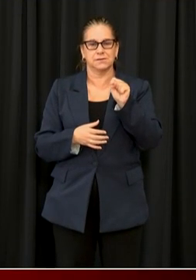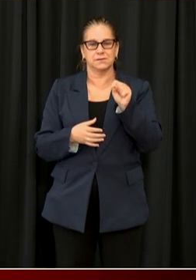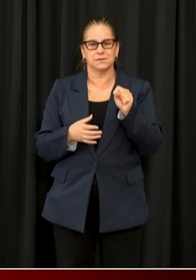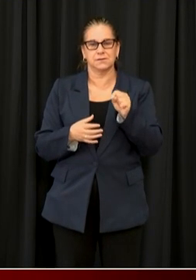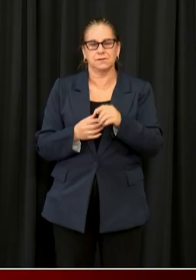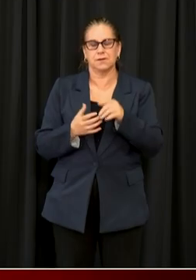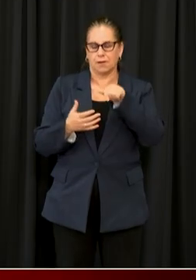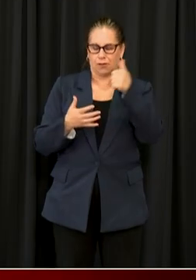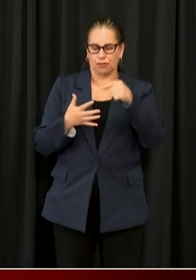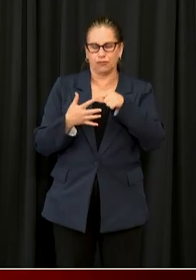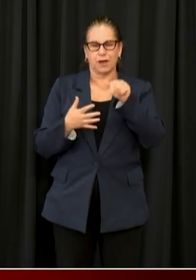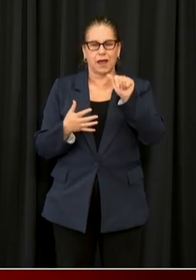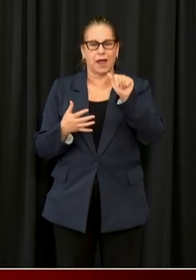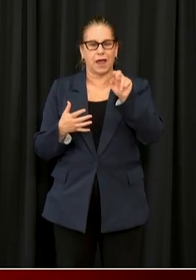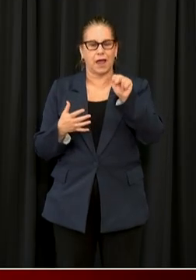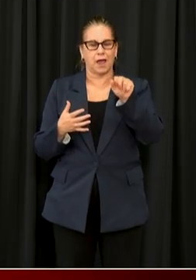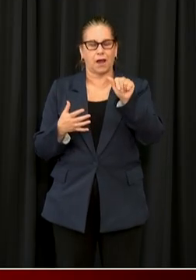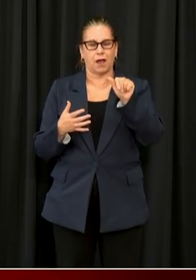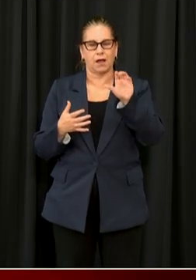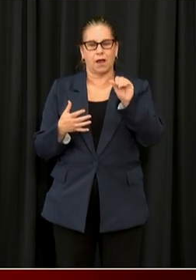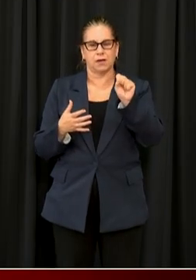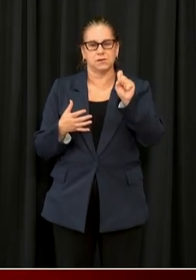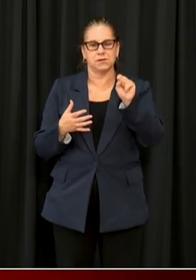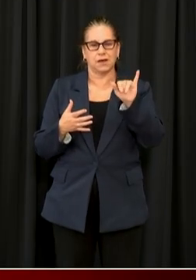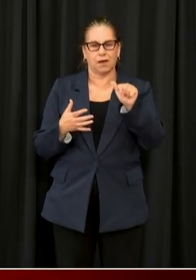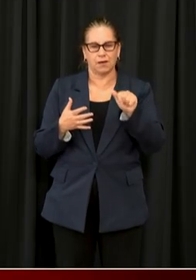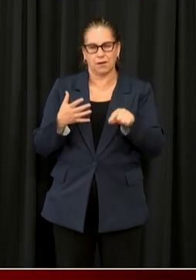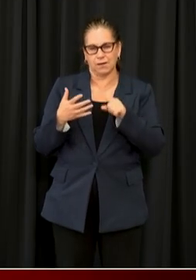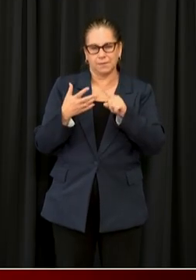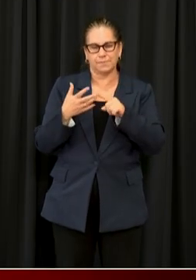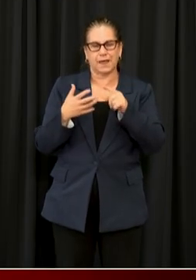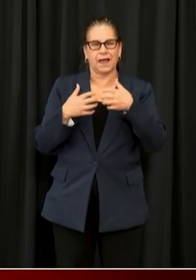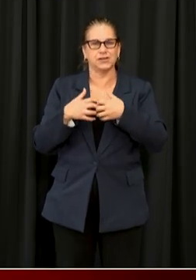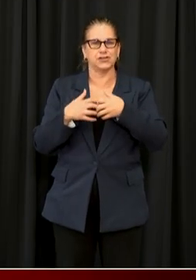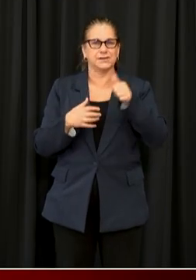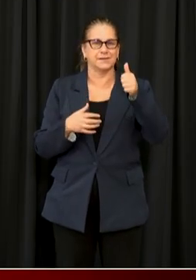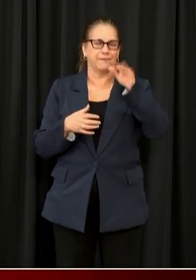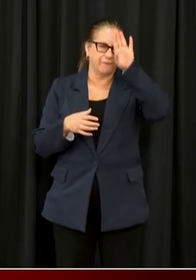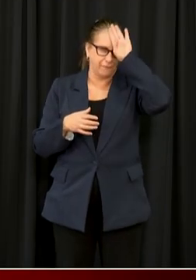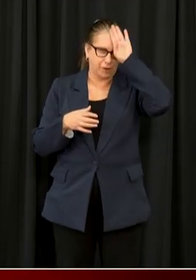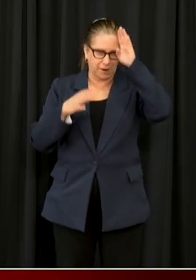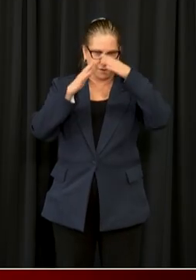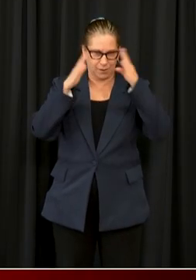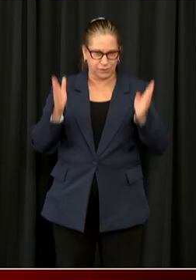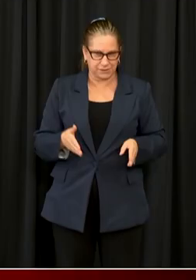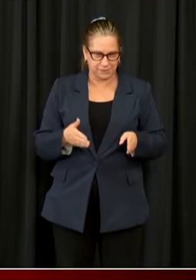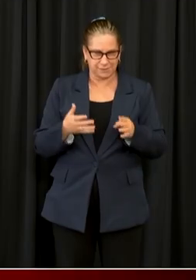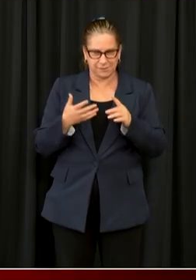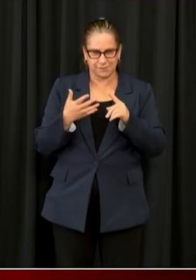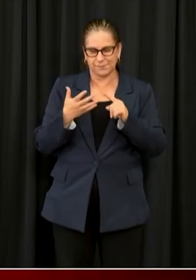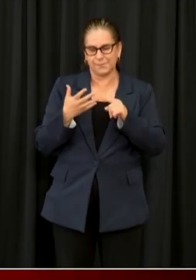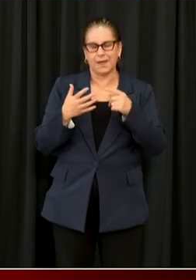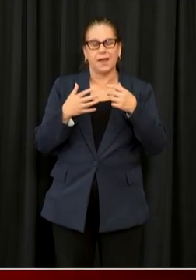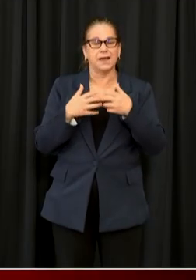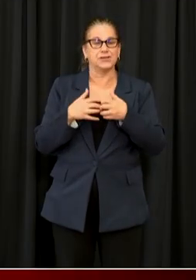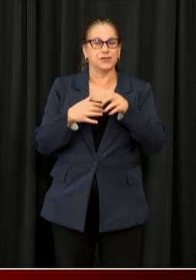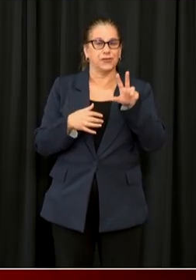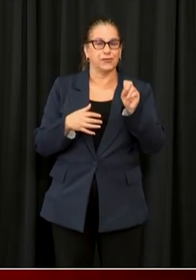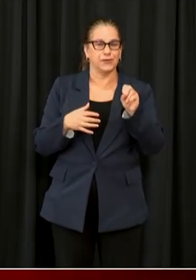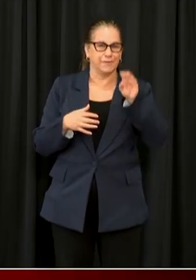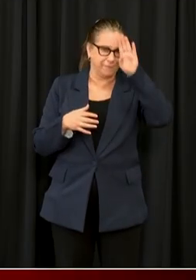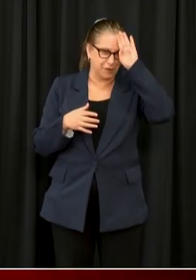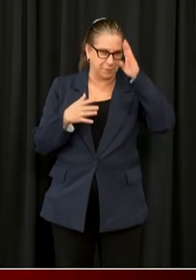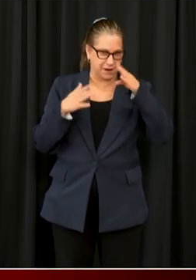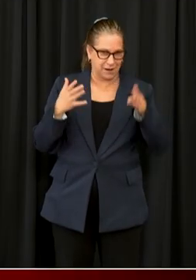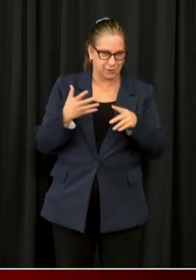Engine 10 on Florida Avenue in Northeast, and Engine 30 also in Northeast on 49th Street.